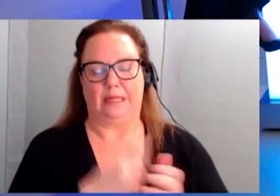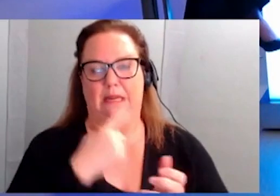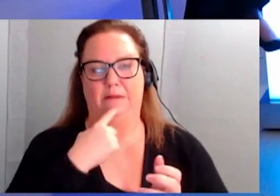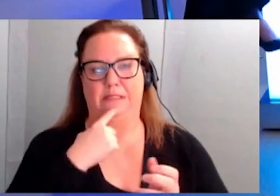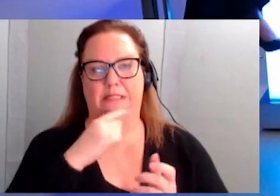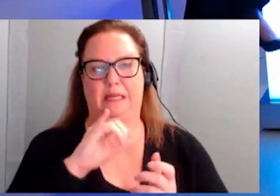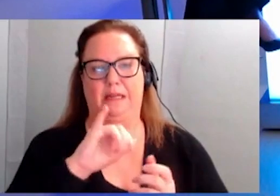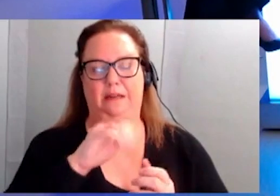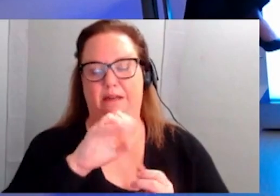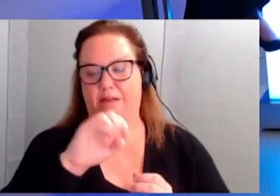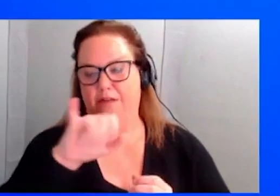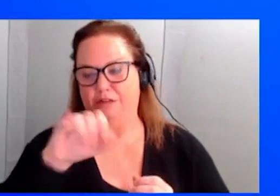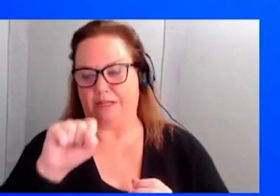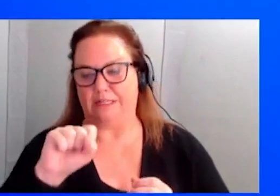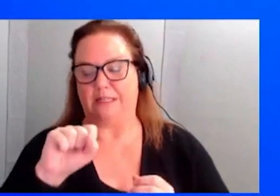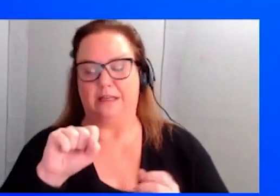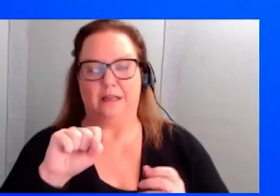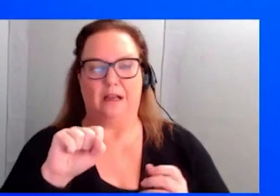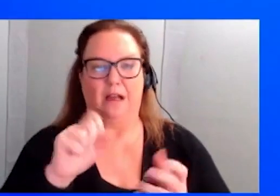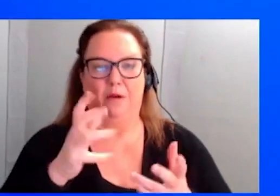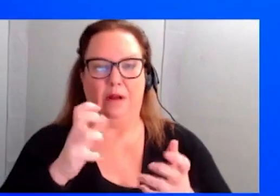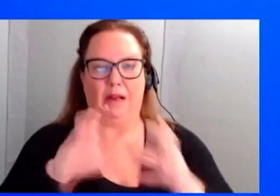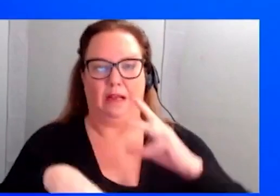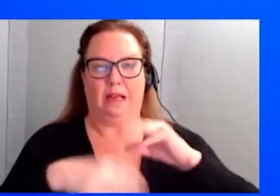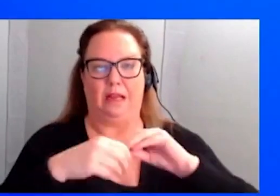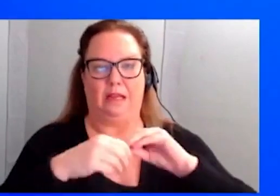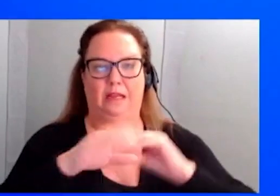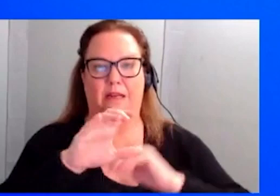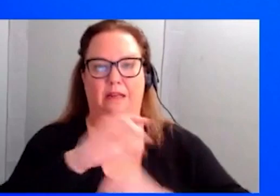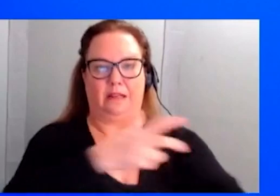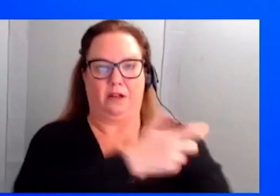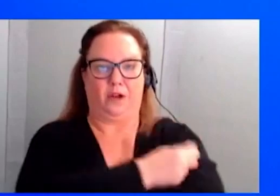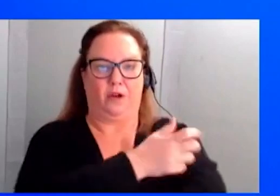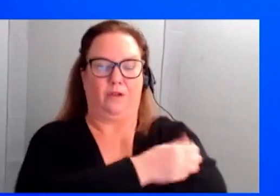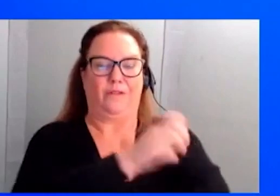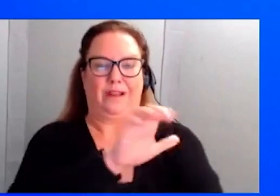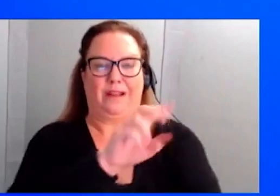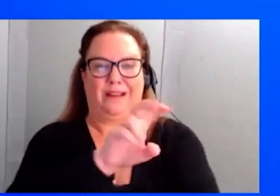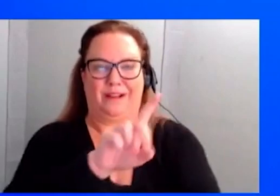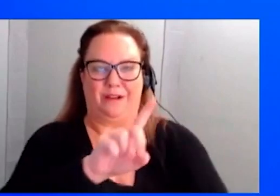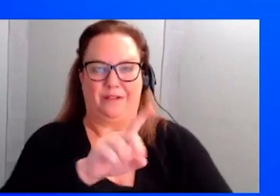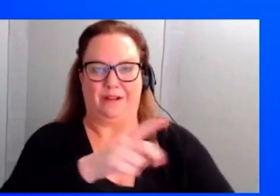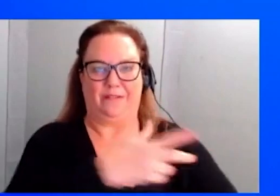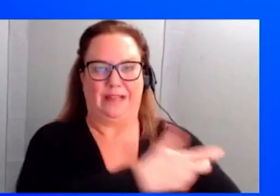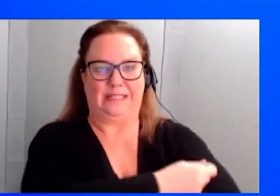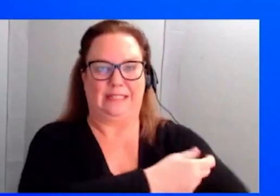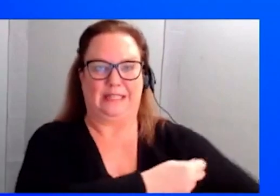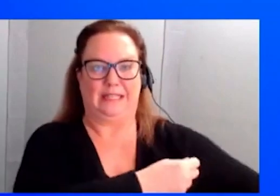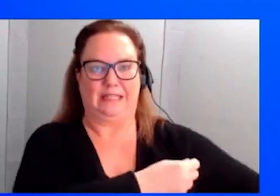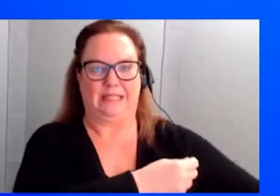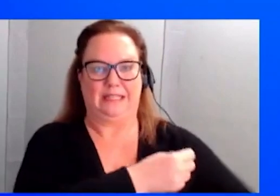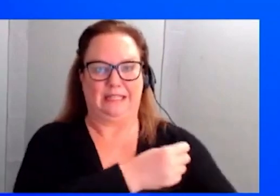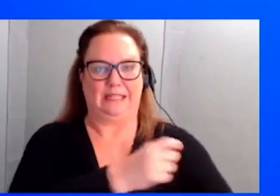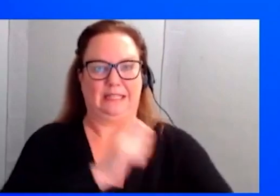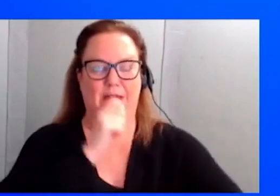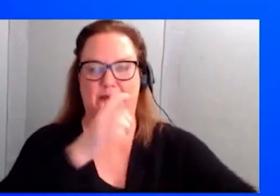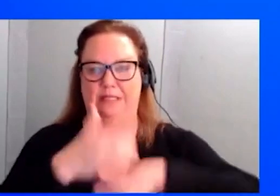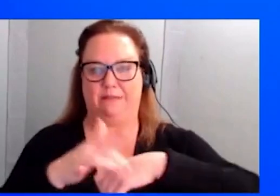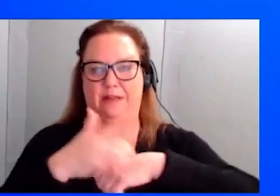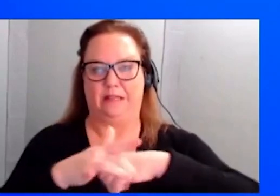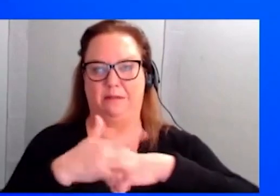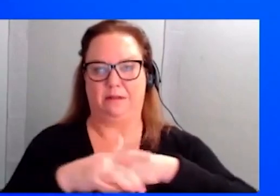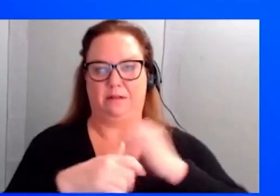because had the vaccine been out then, because a year ago, it wasn't out. No, you were and if before.